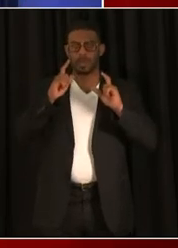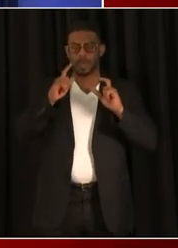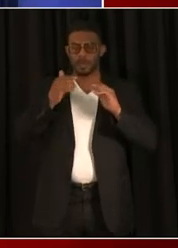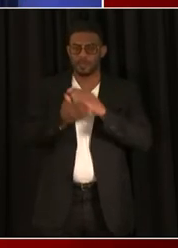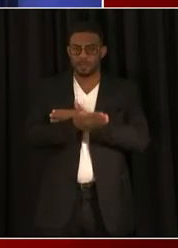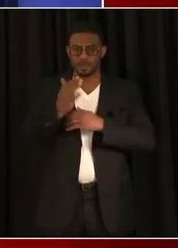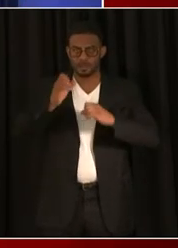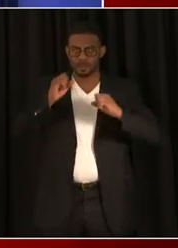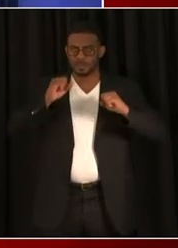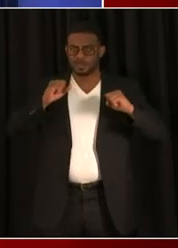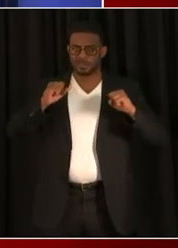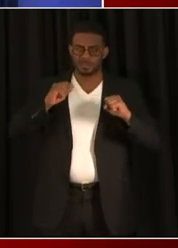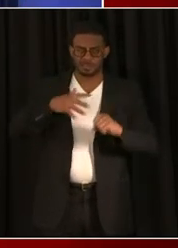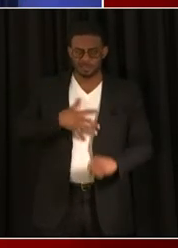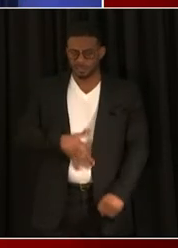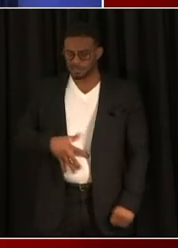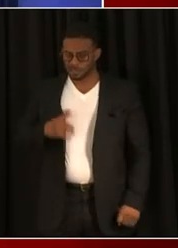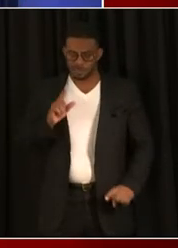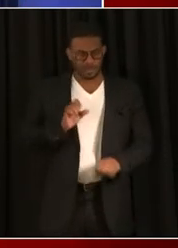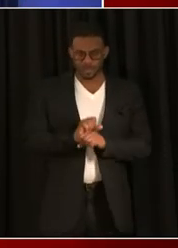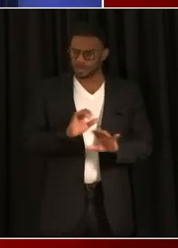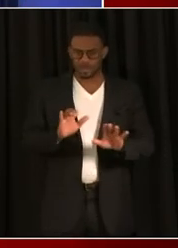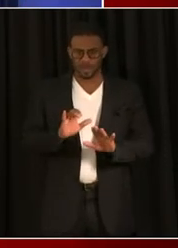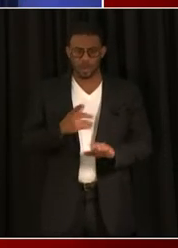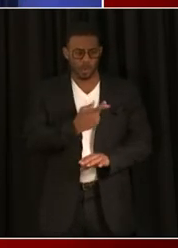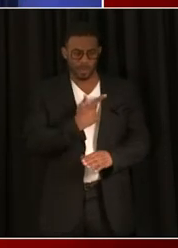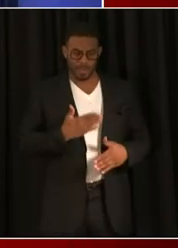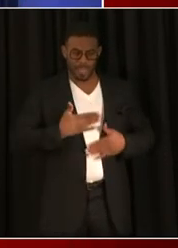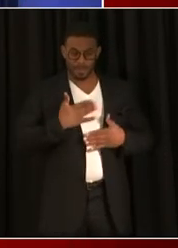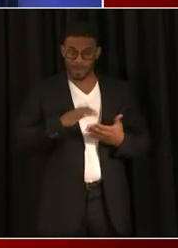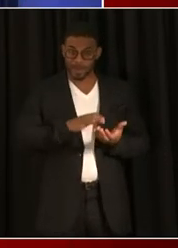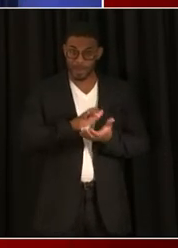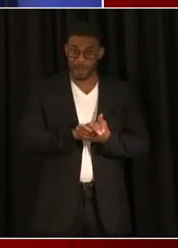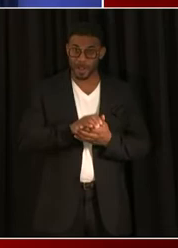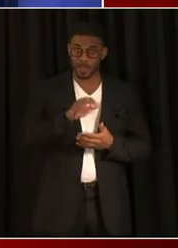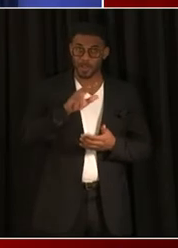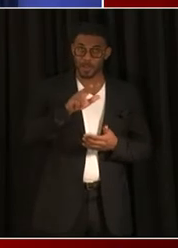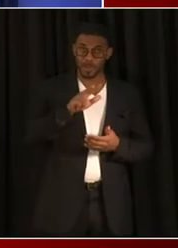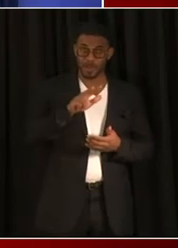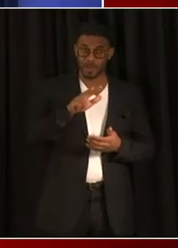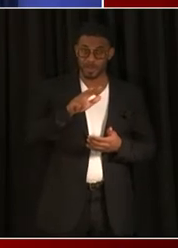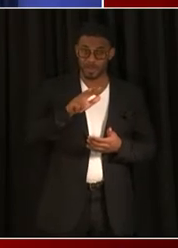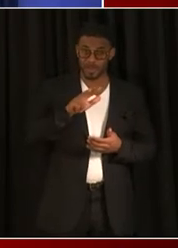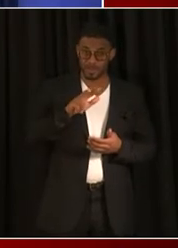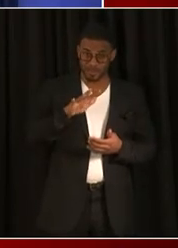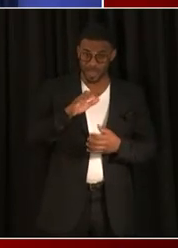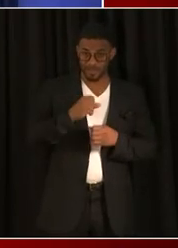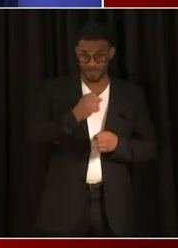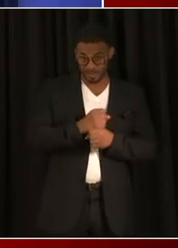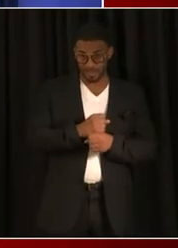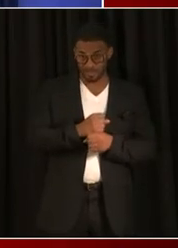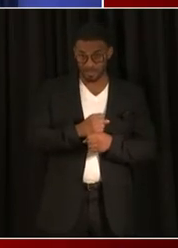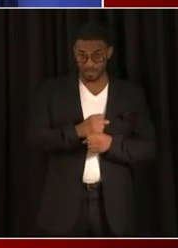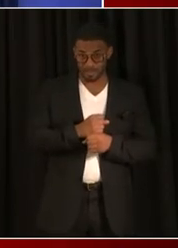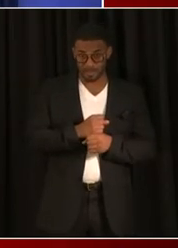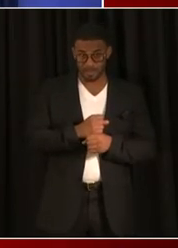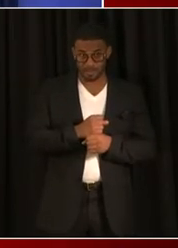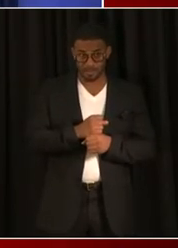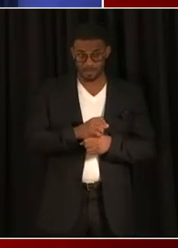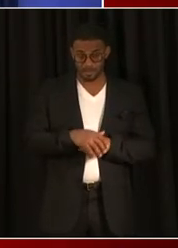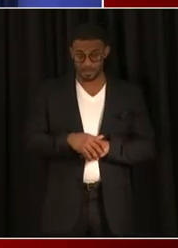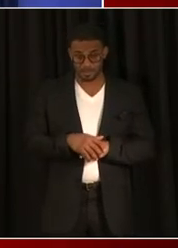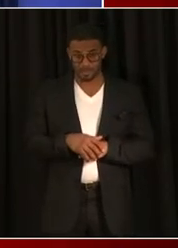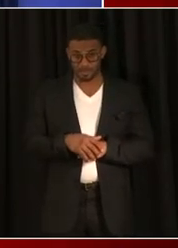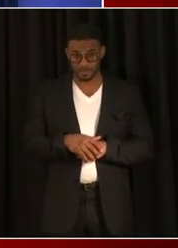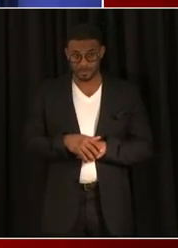married for more than 30 years. We met 35 years ago. Congratulations.